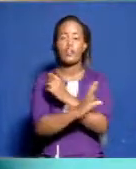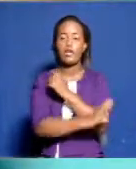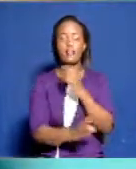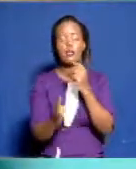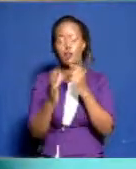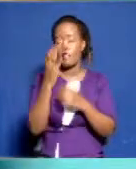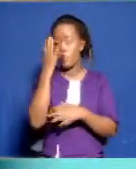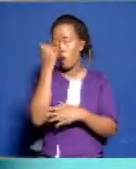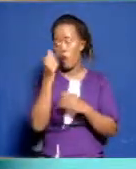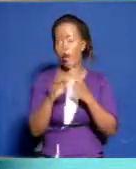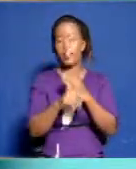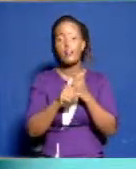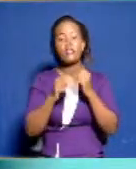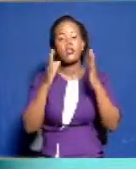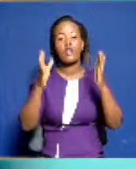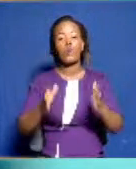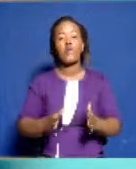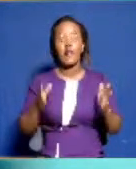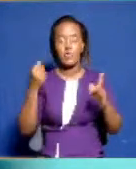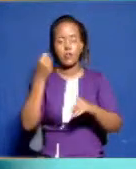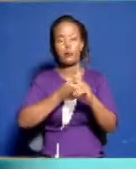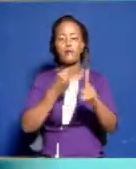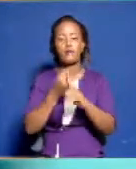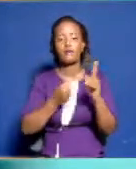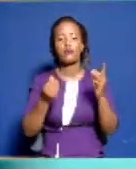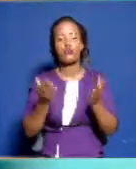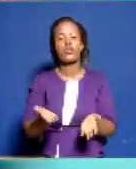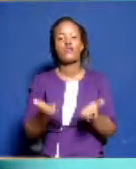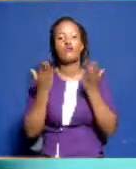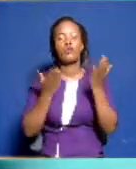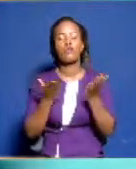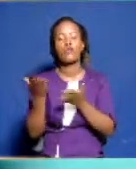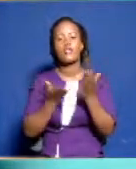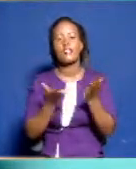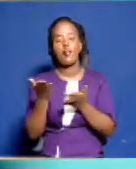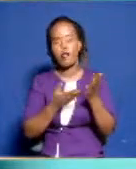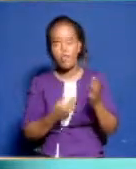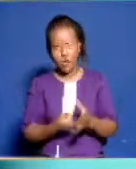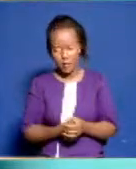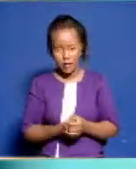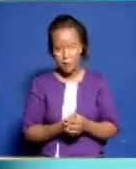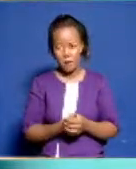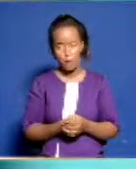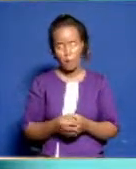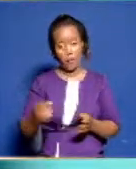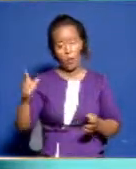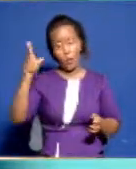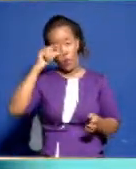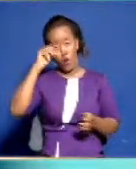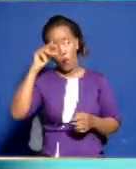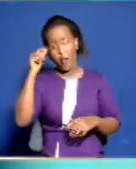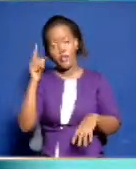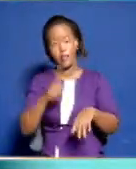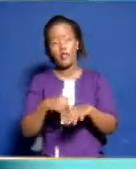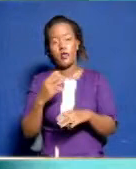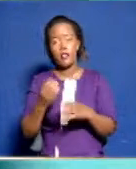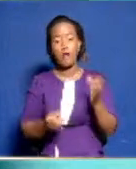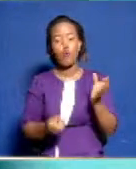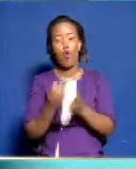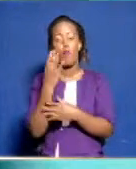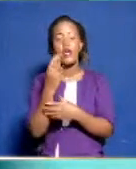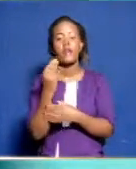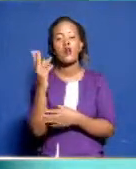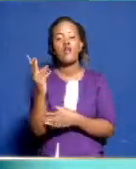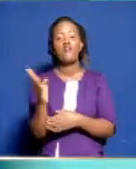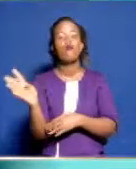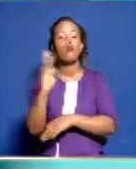chart a way forward to streamline services from different sectors. Speaking in Mombasa during the opening of a 4-day